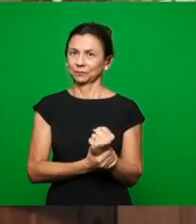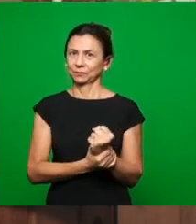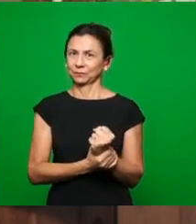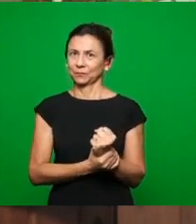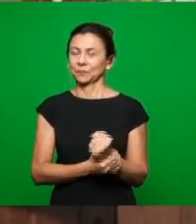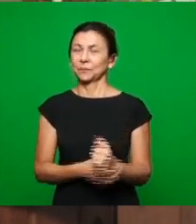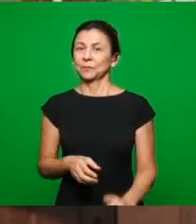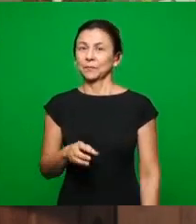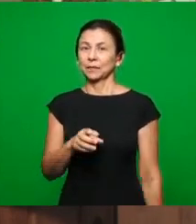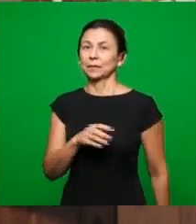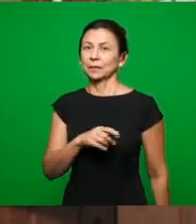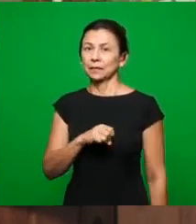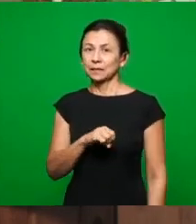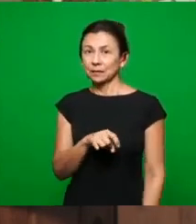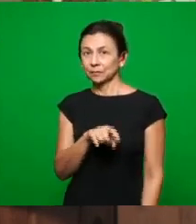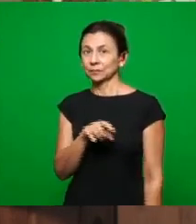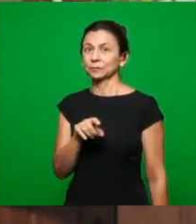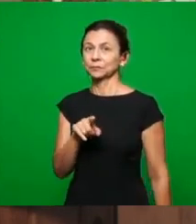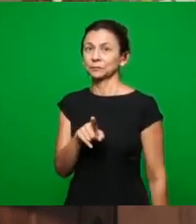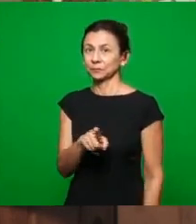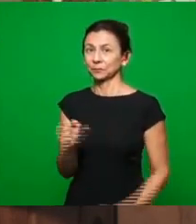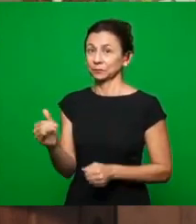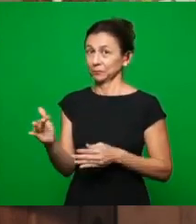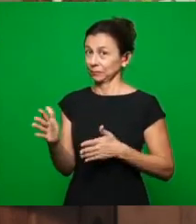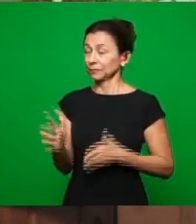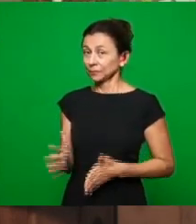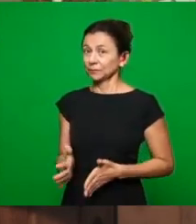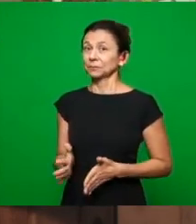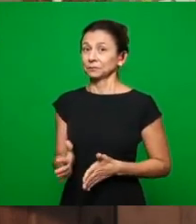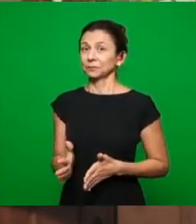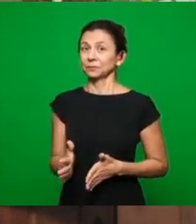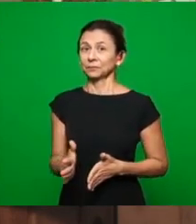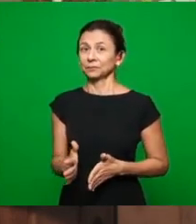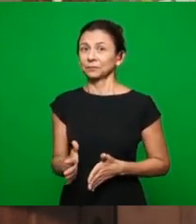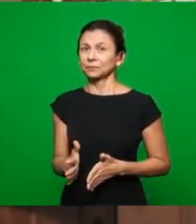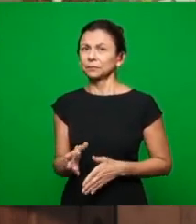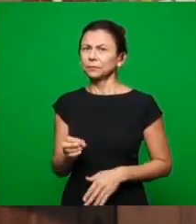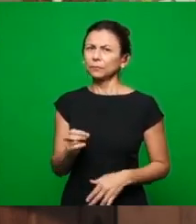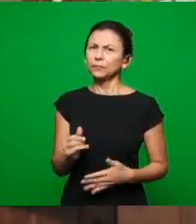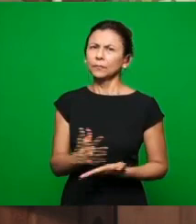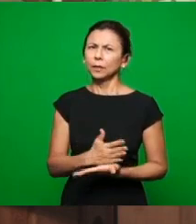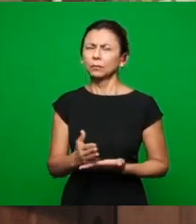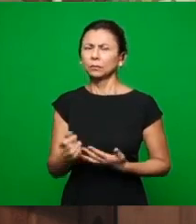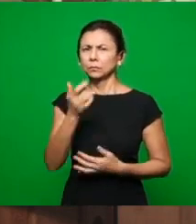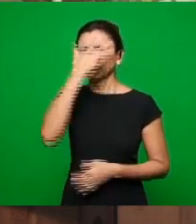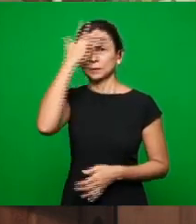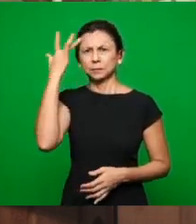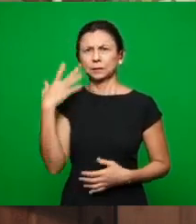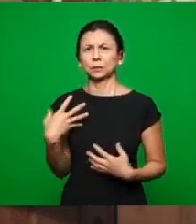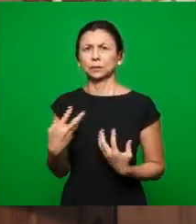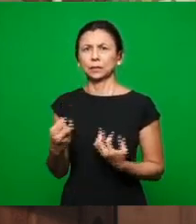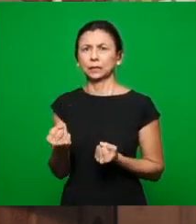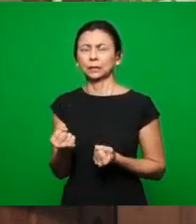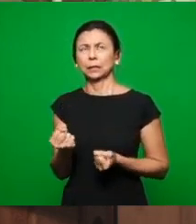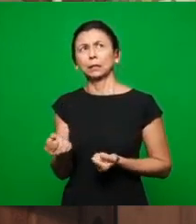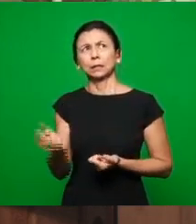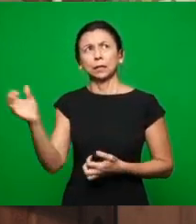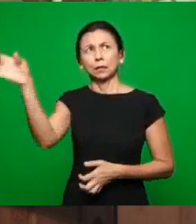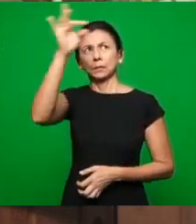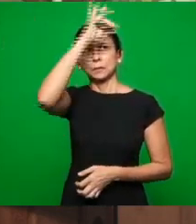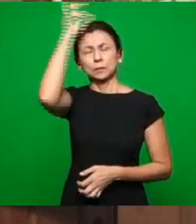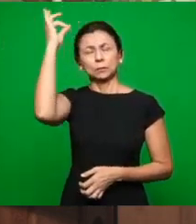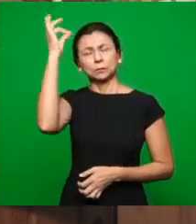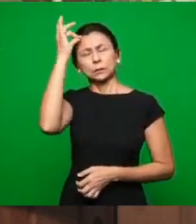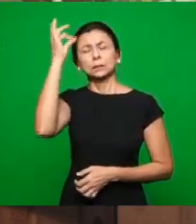As long as the church takes advantage of this great blessing, many take advantage of the blessing of the Holy Spirit in